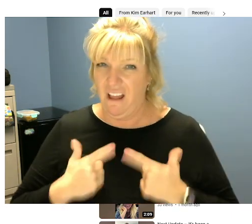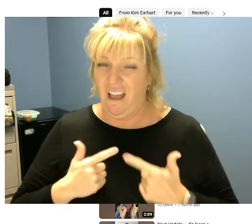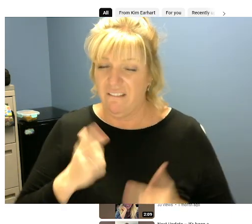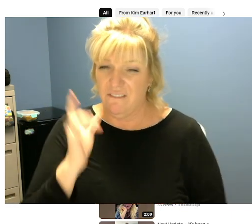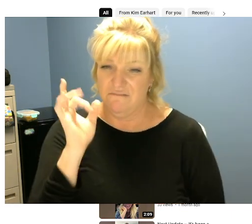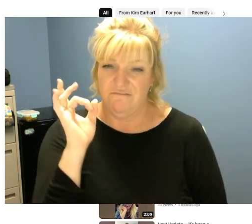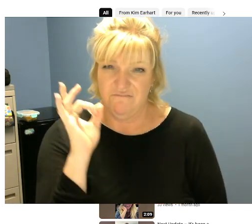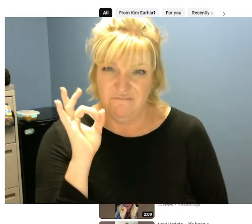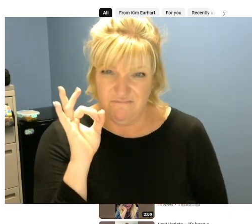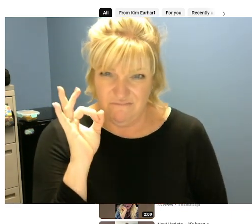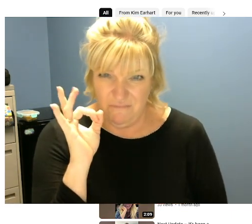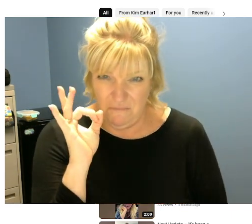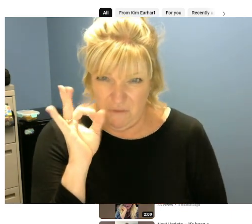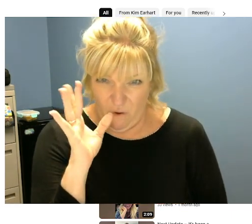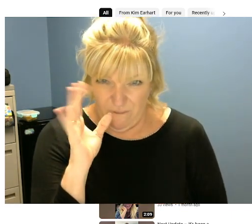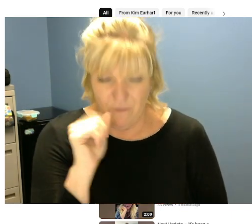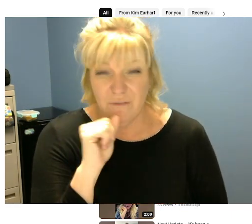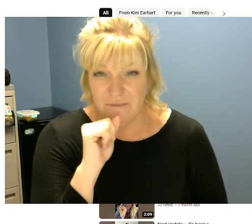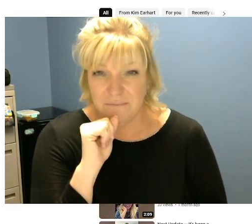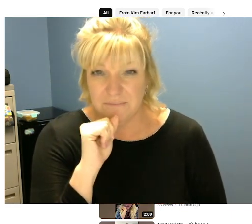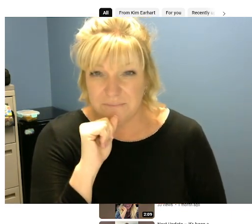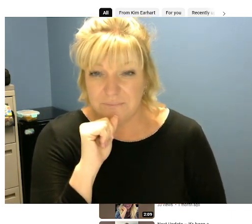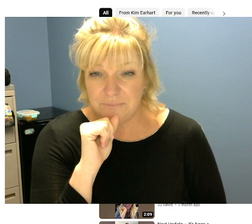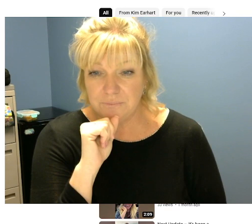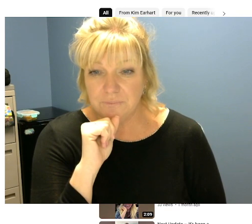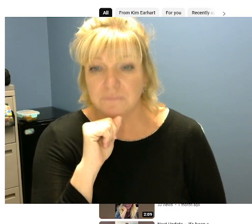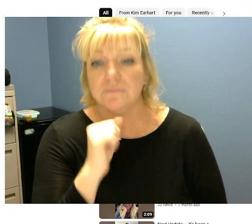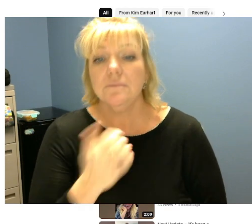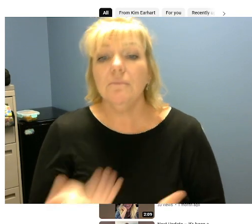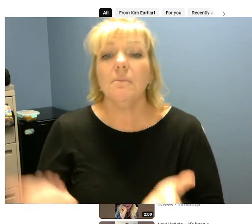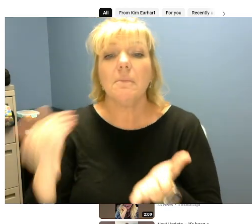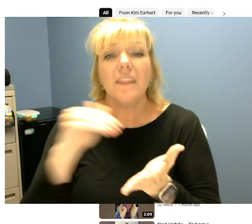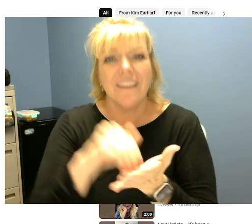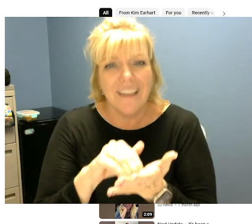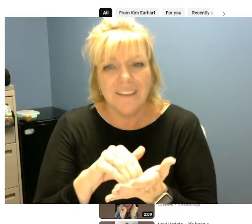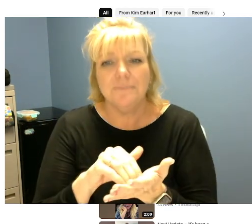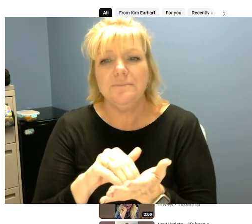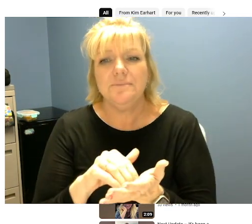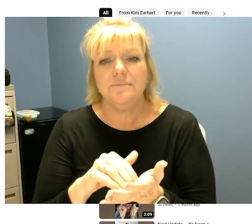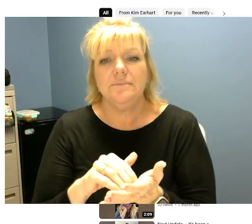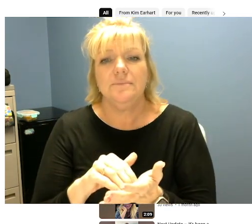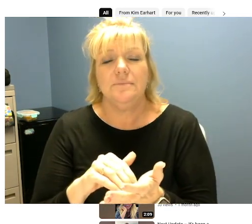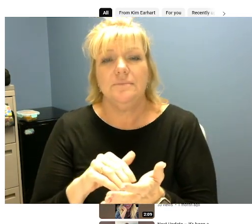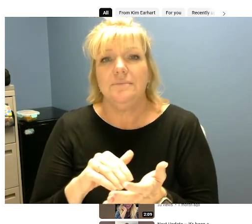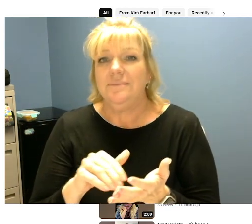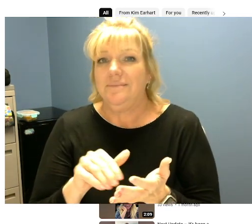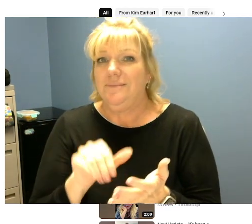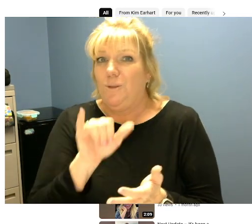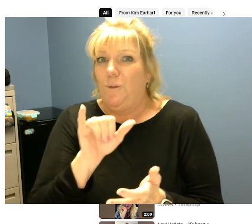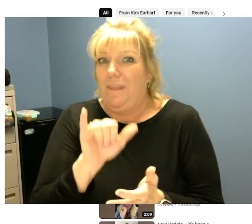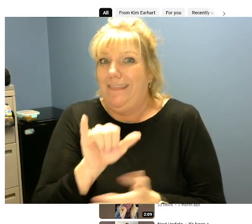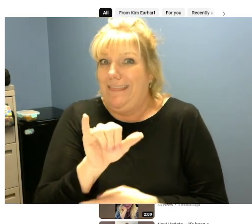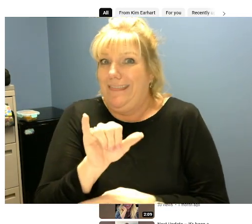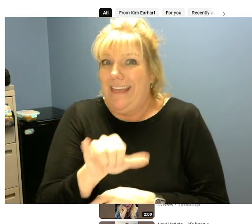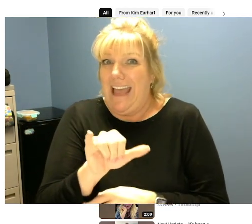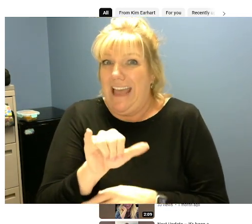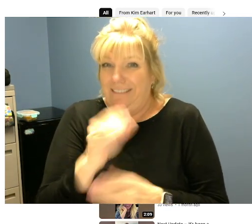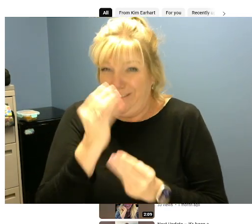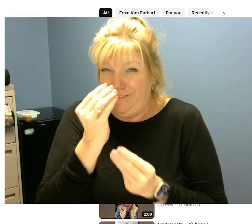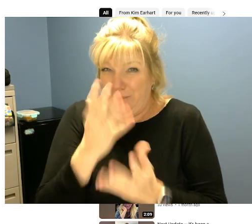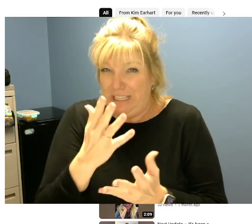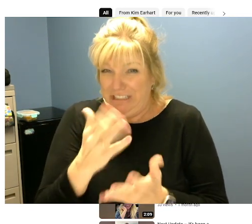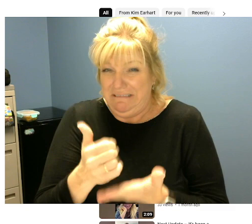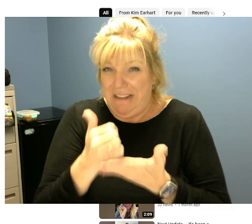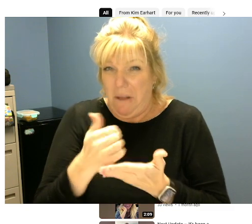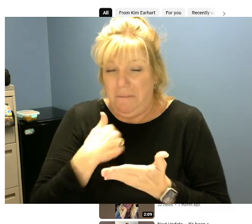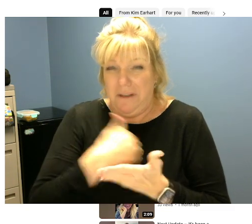awful. And this again gives us some indication maybe where we're headed in this period after the Civil War.